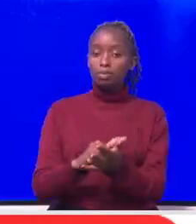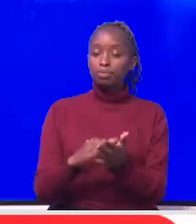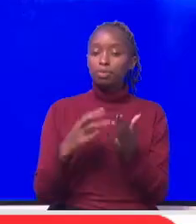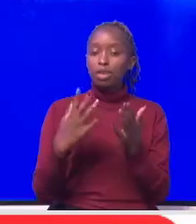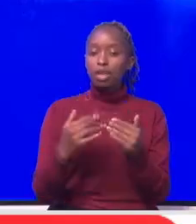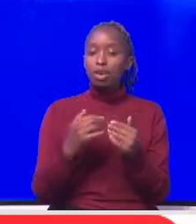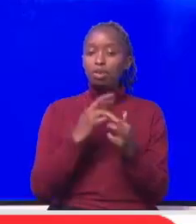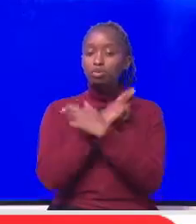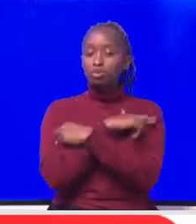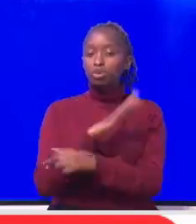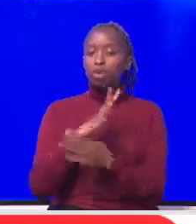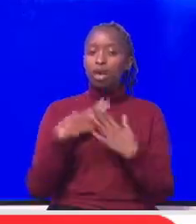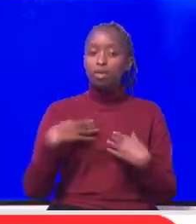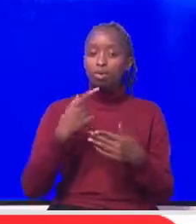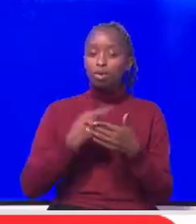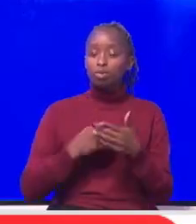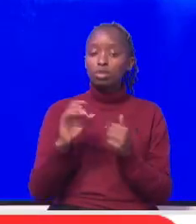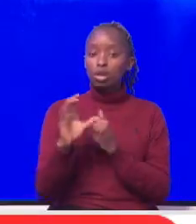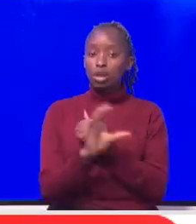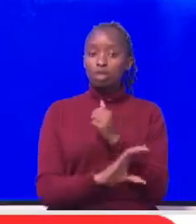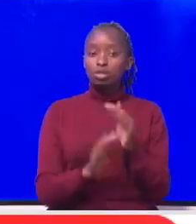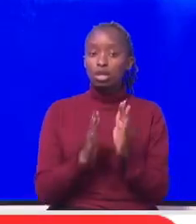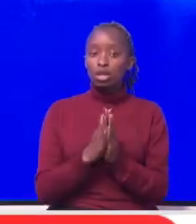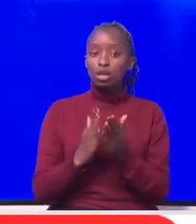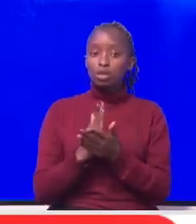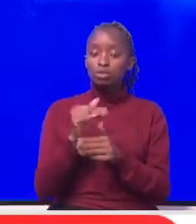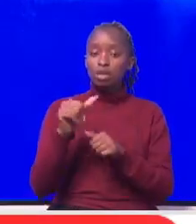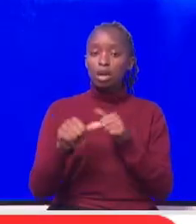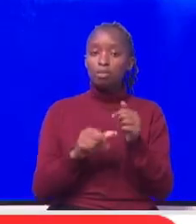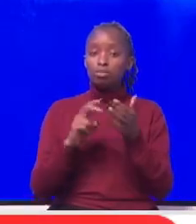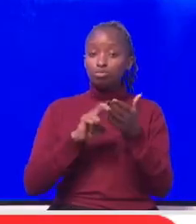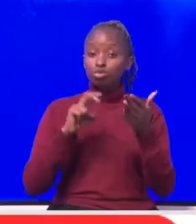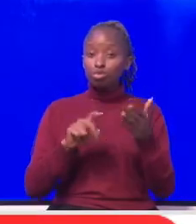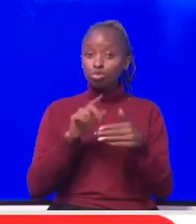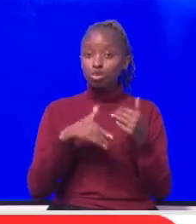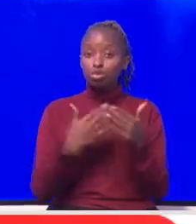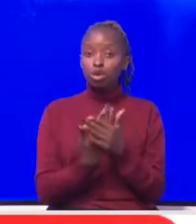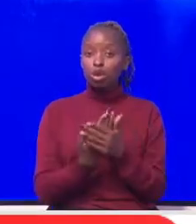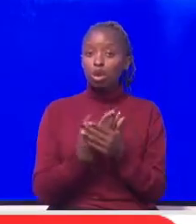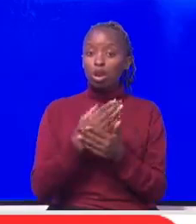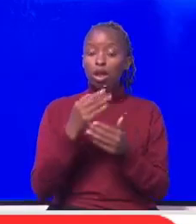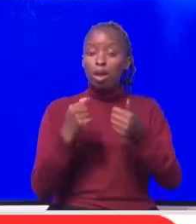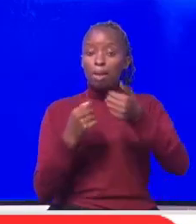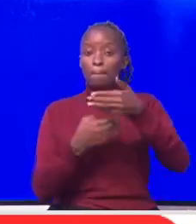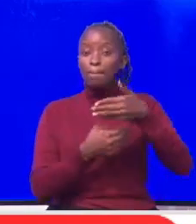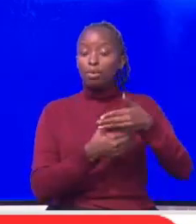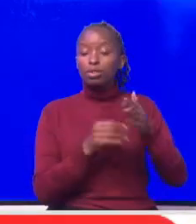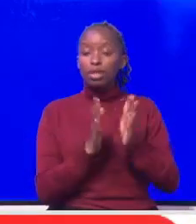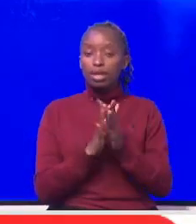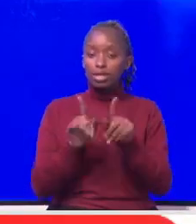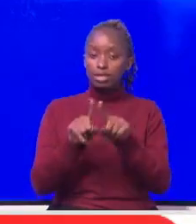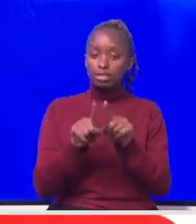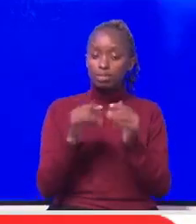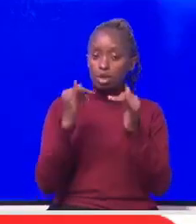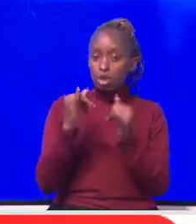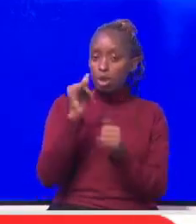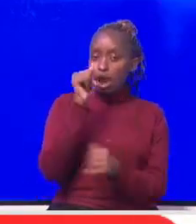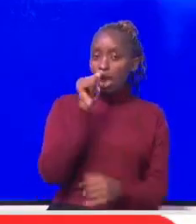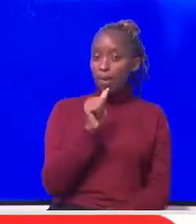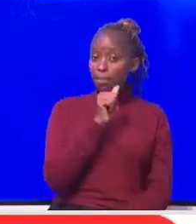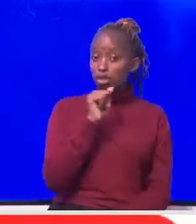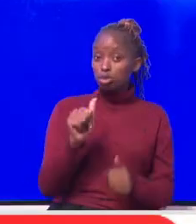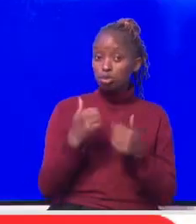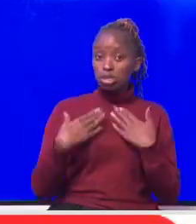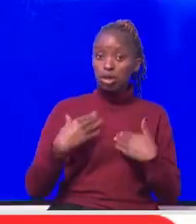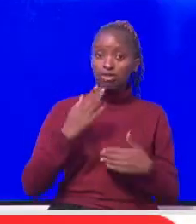already costed the country the right to delimitation of constituency boundaries and a new IEBC, which are past the